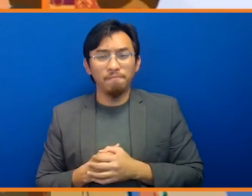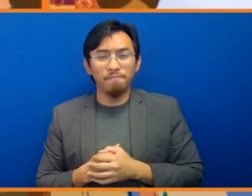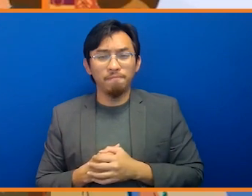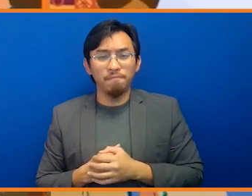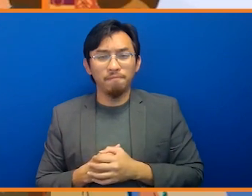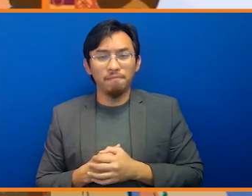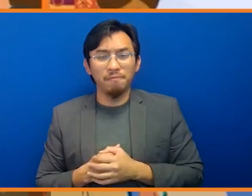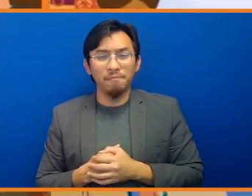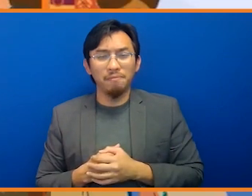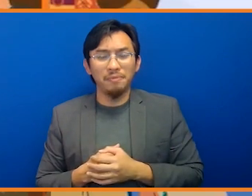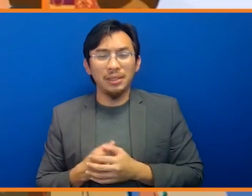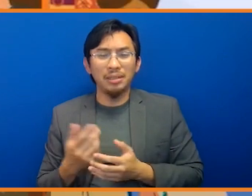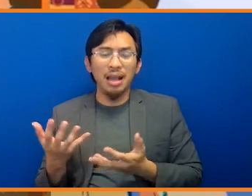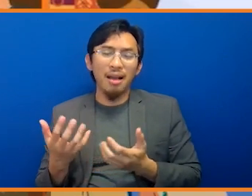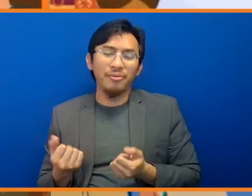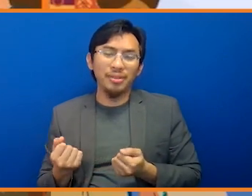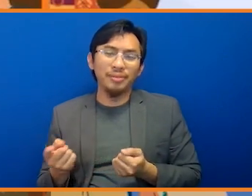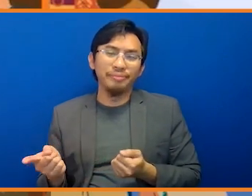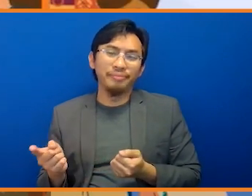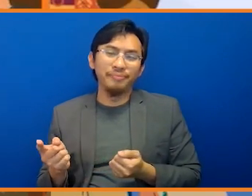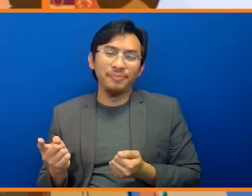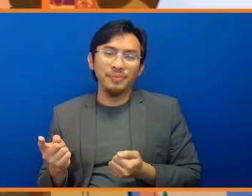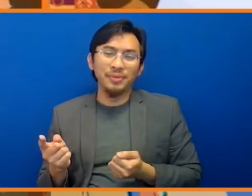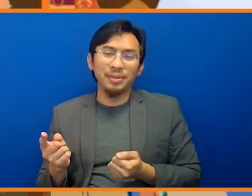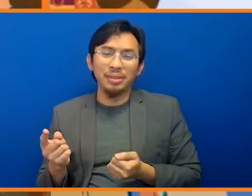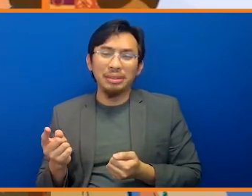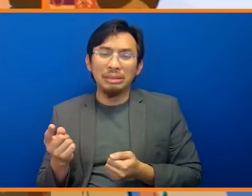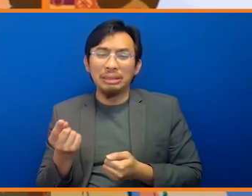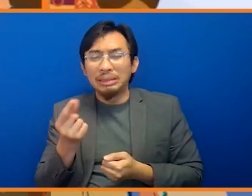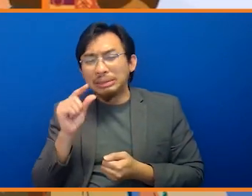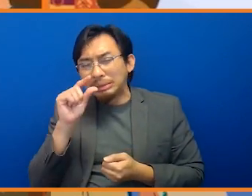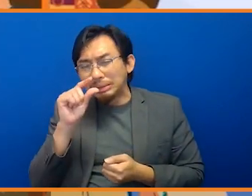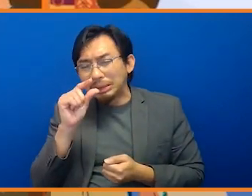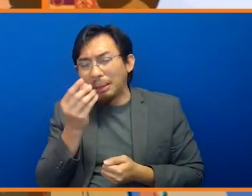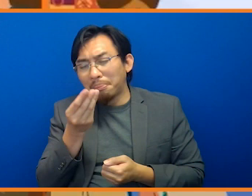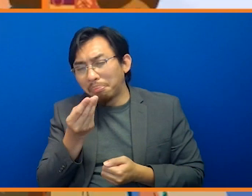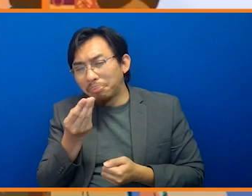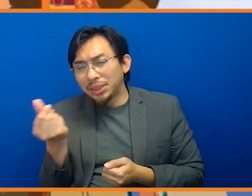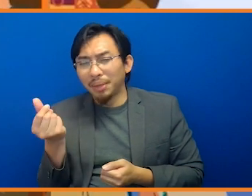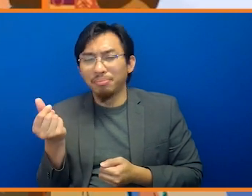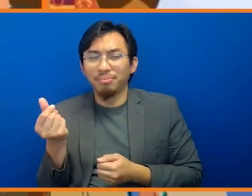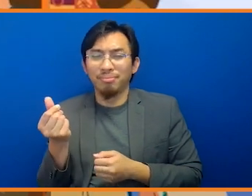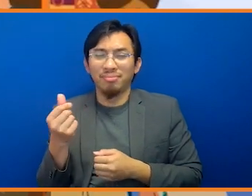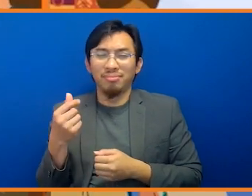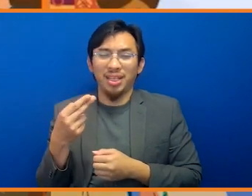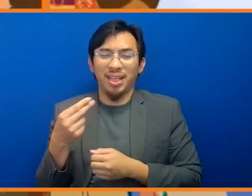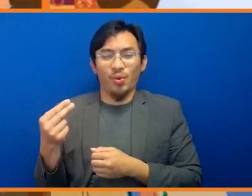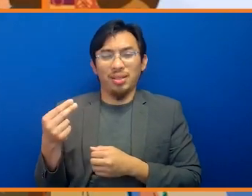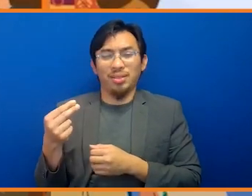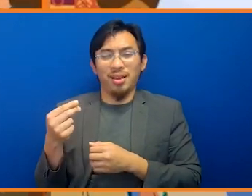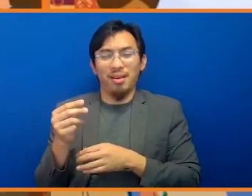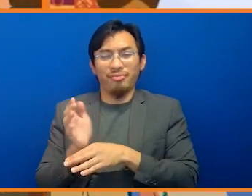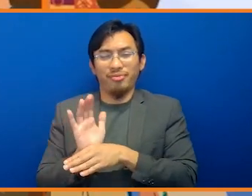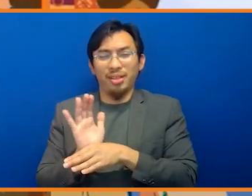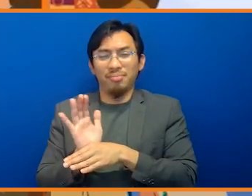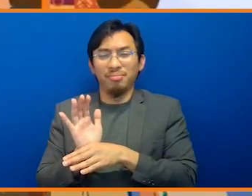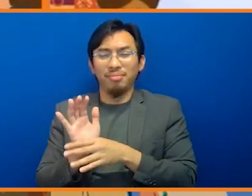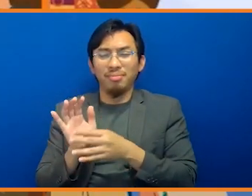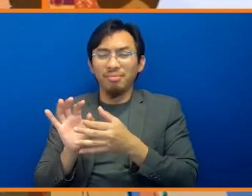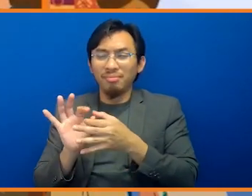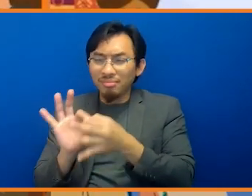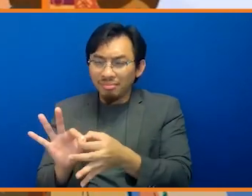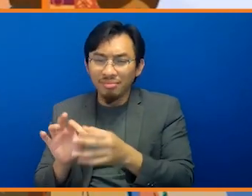still very few number of Indonesian film that deals with natural